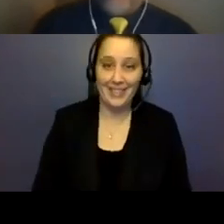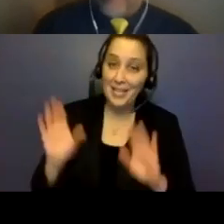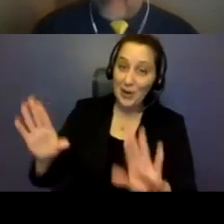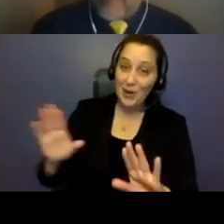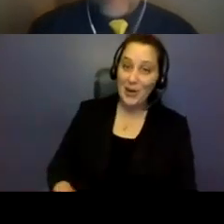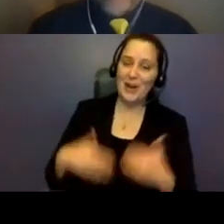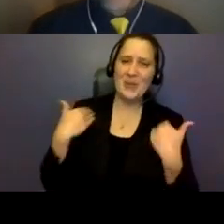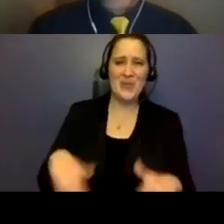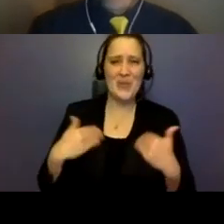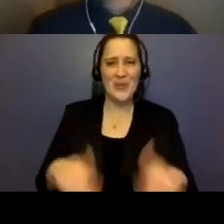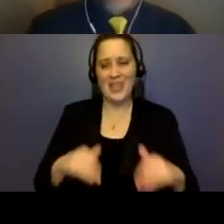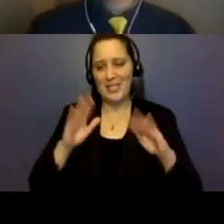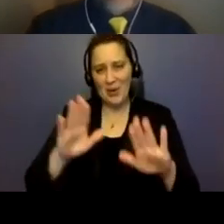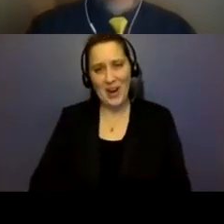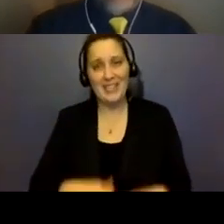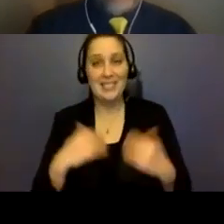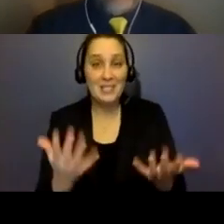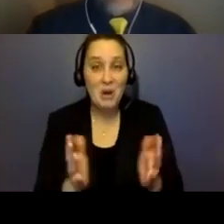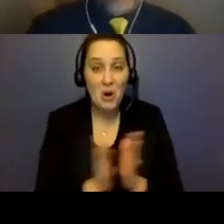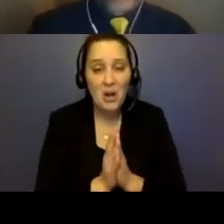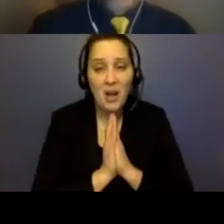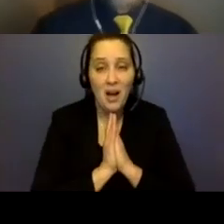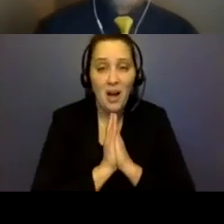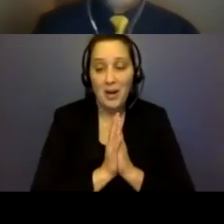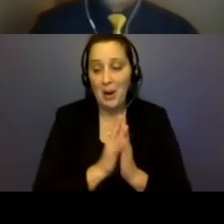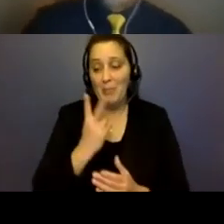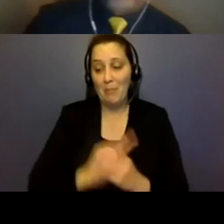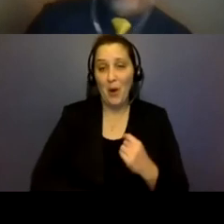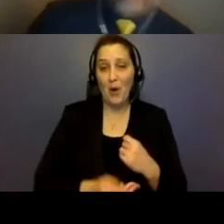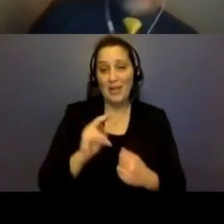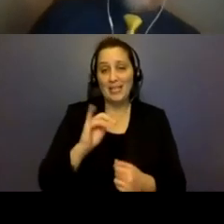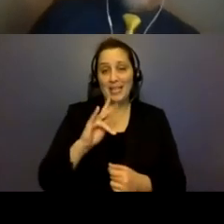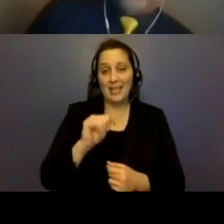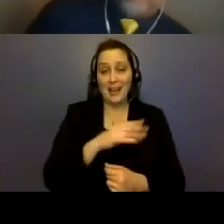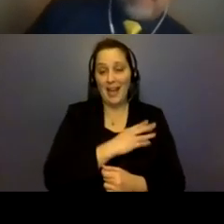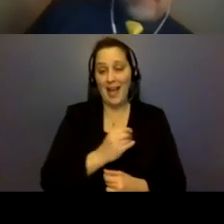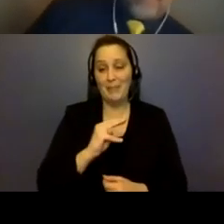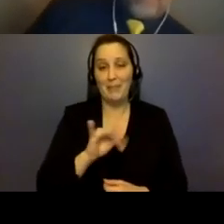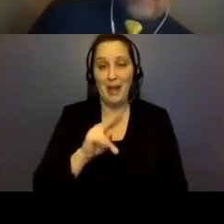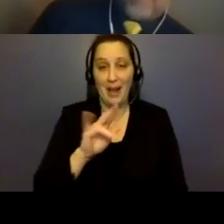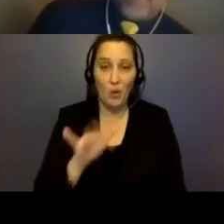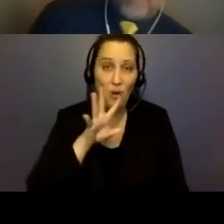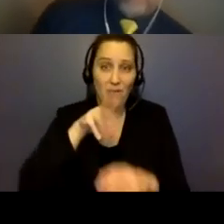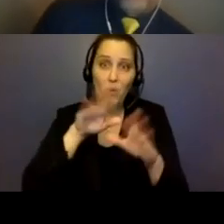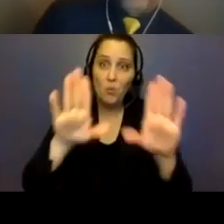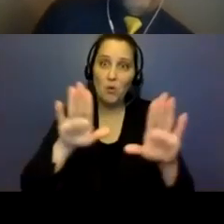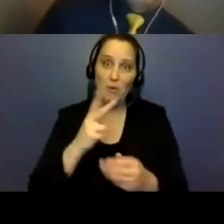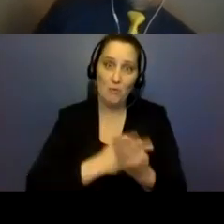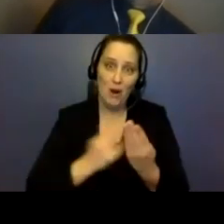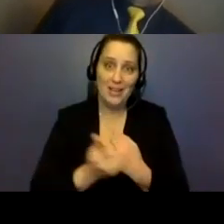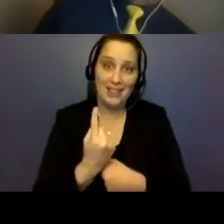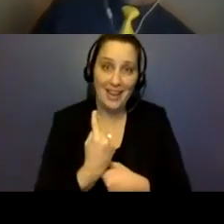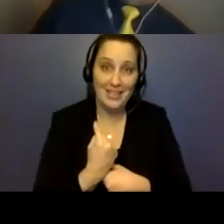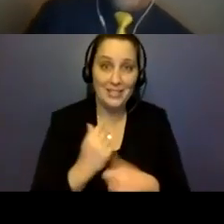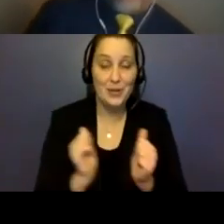That's so great. And both Nikita and Manny were involved with a wonderful project that we did last year